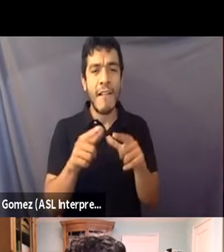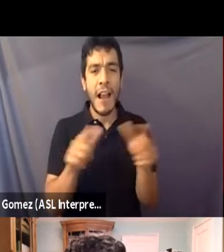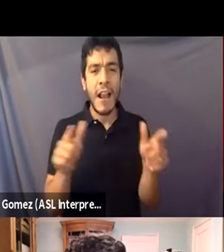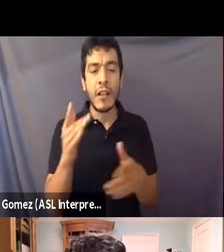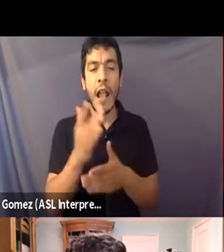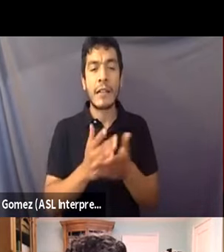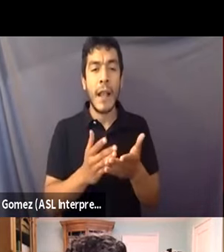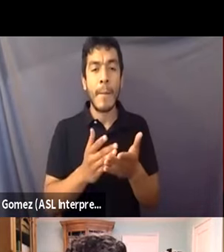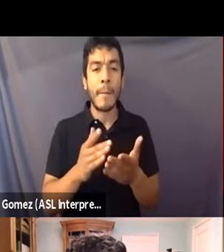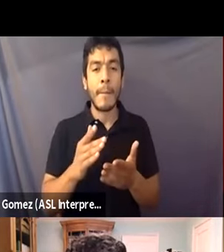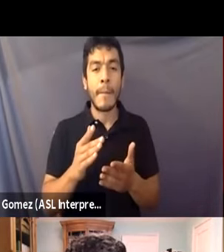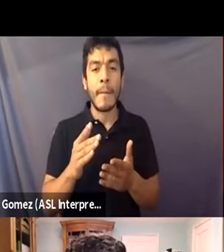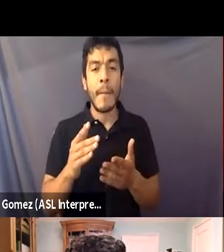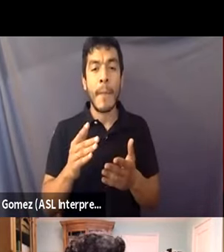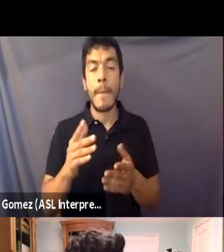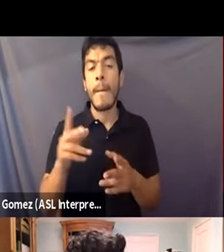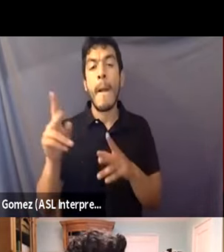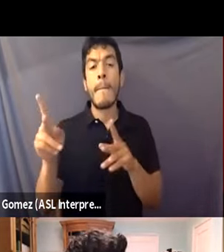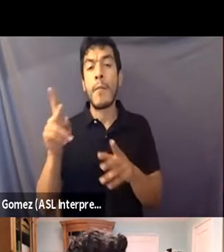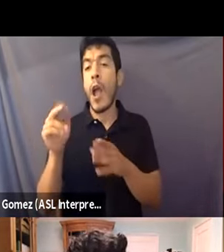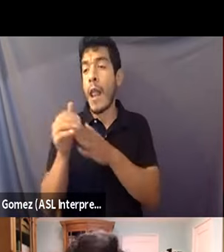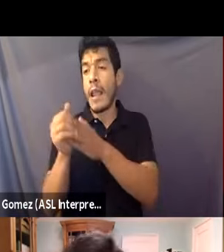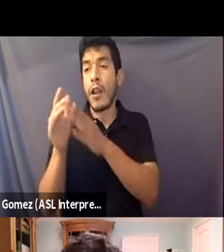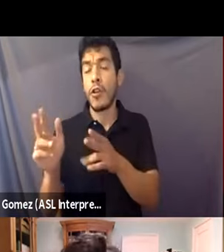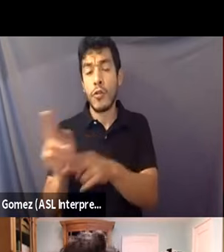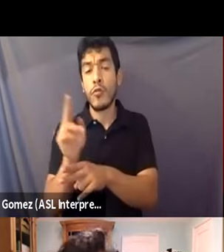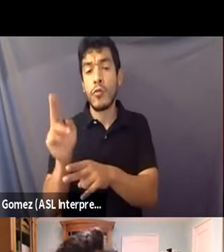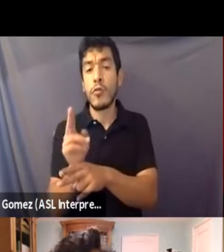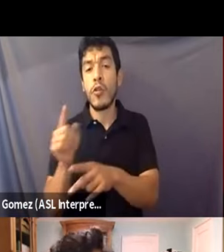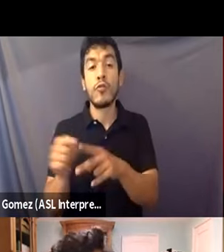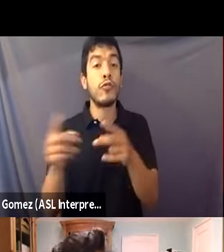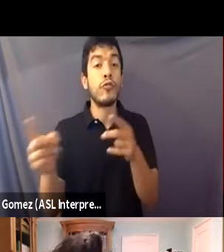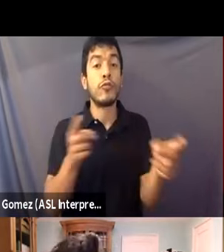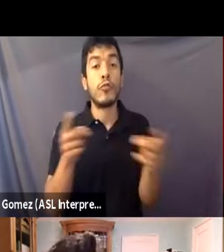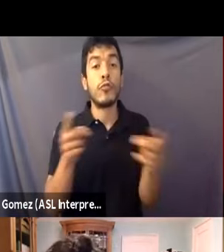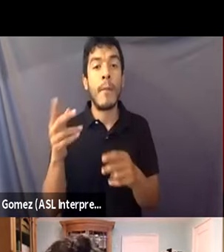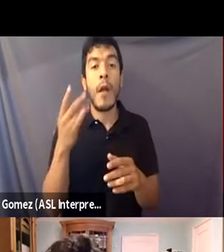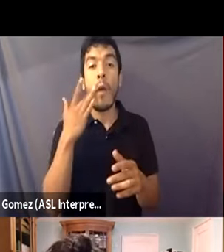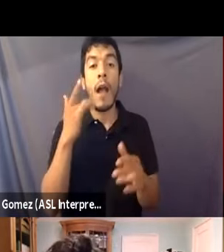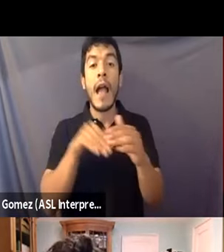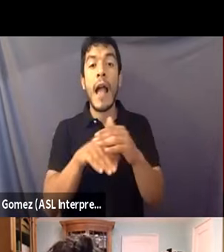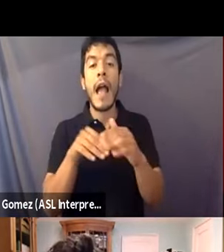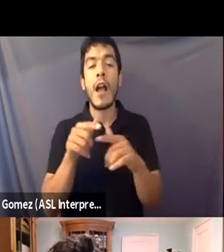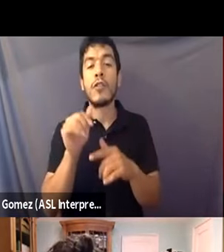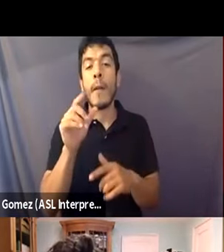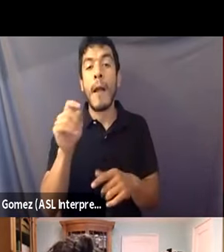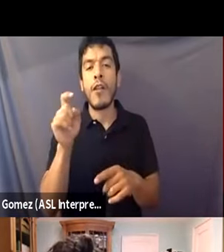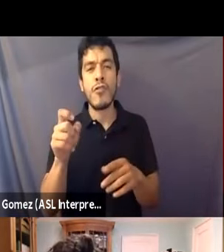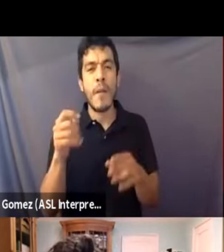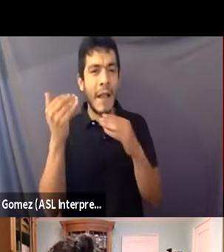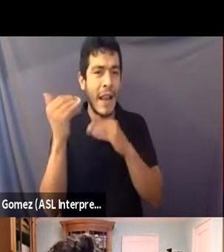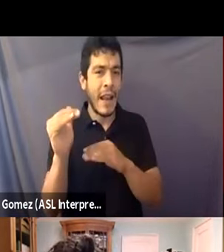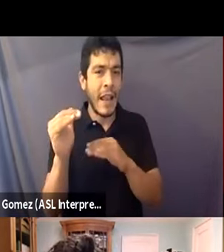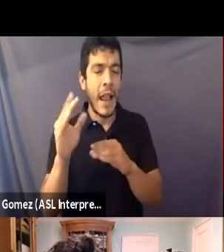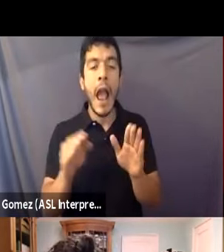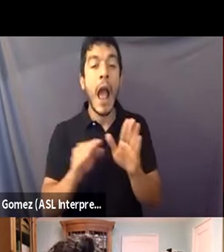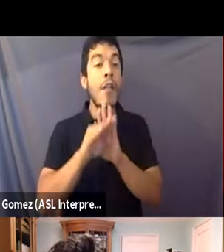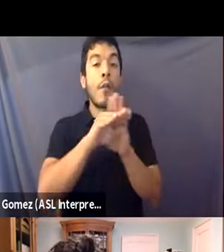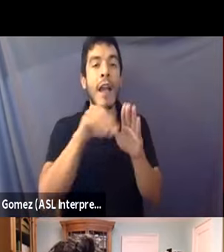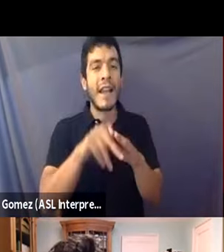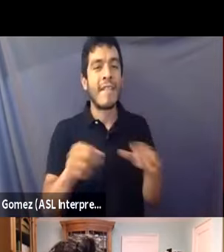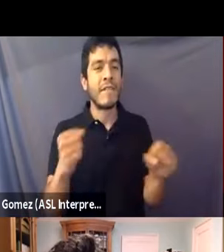have used or leaders have used to describe why access to the ballot should be limited and the rise in violence? Is there a